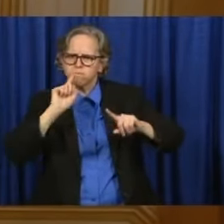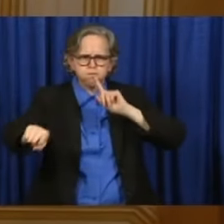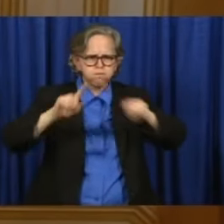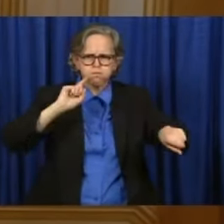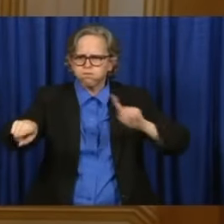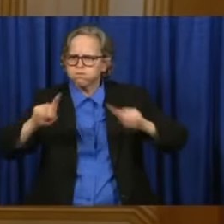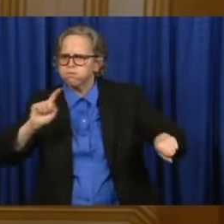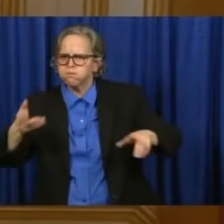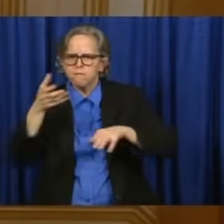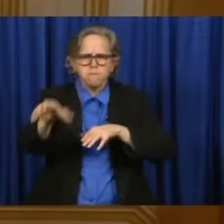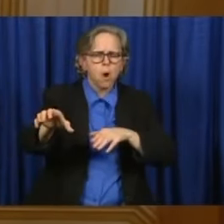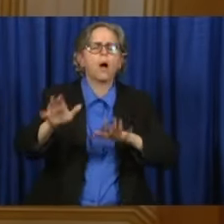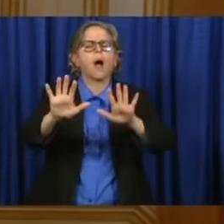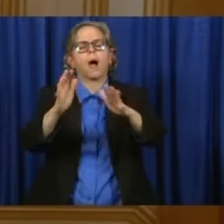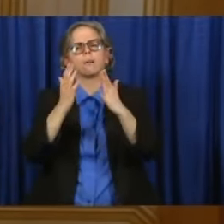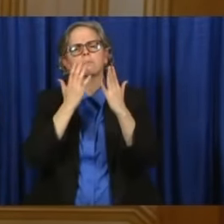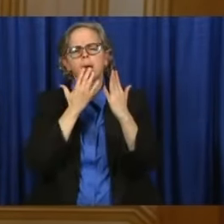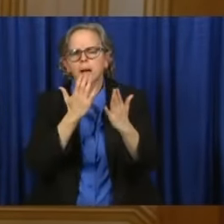nobody wants to